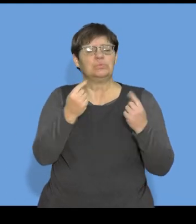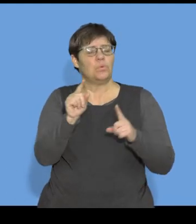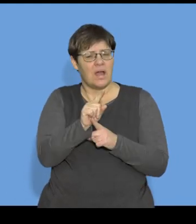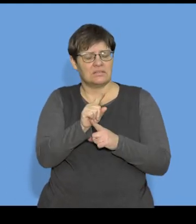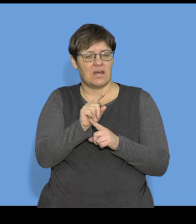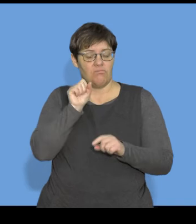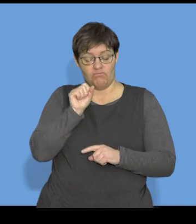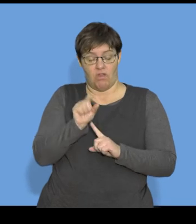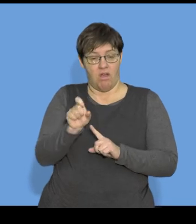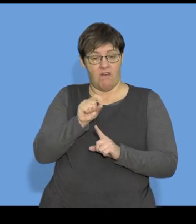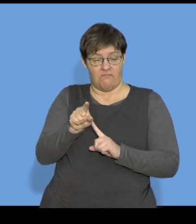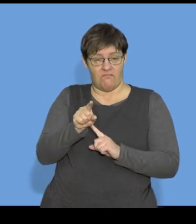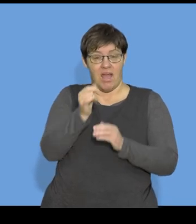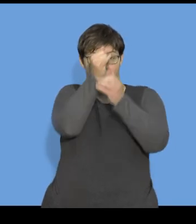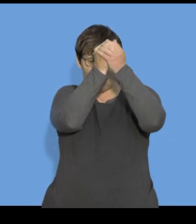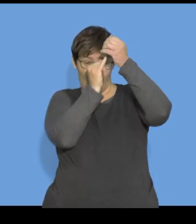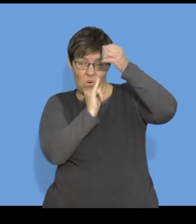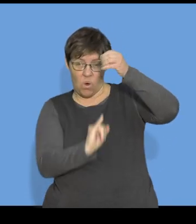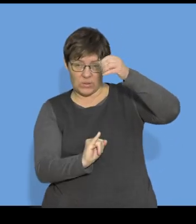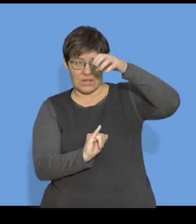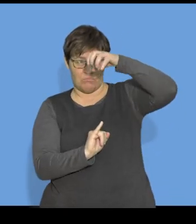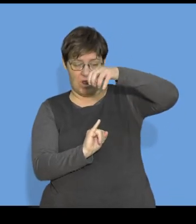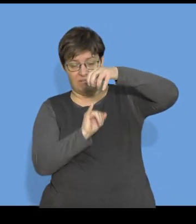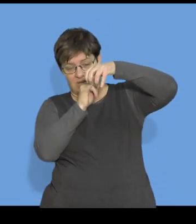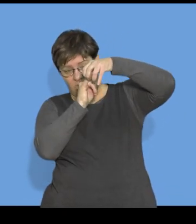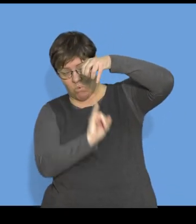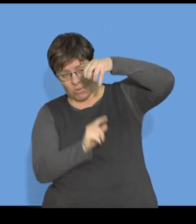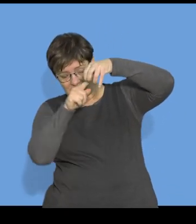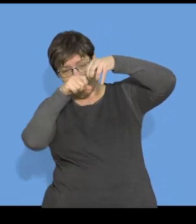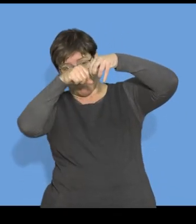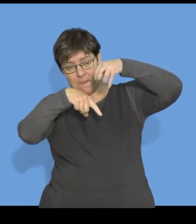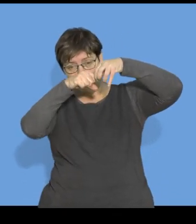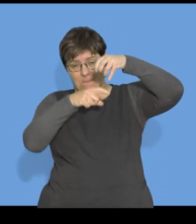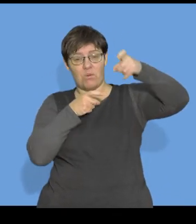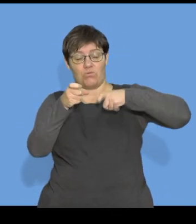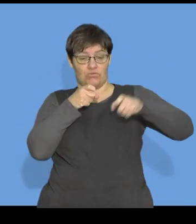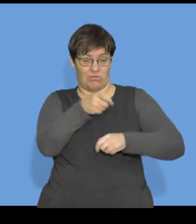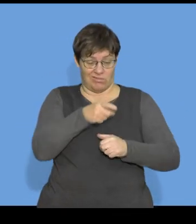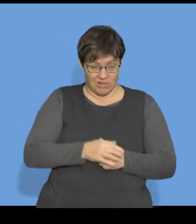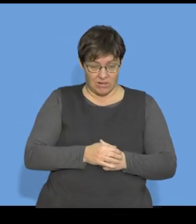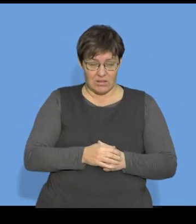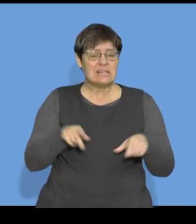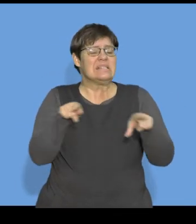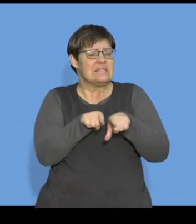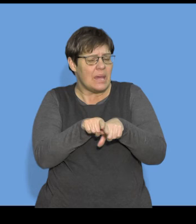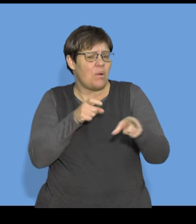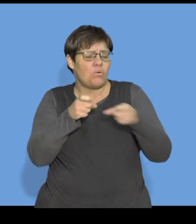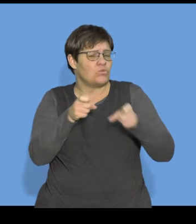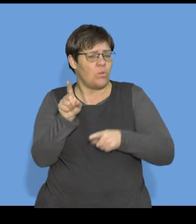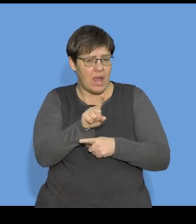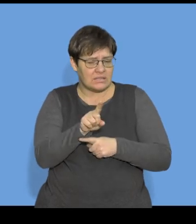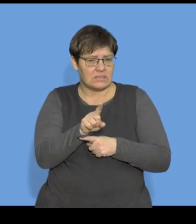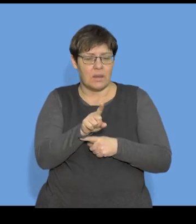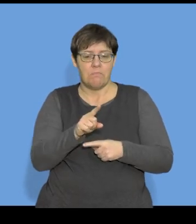impulse between the spinal cord and the brain. And it also controls